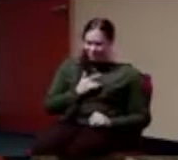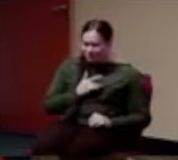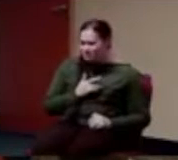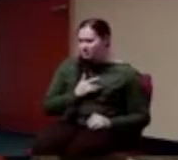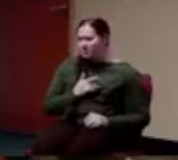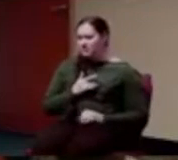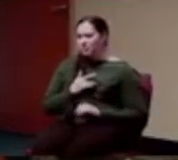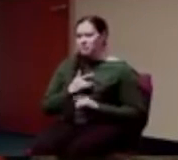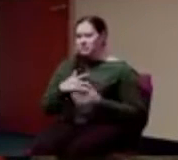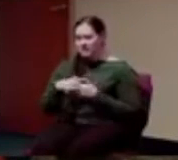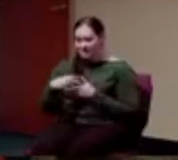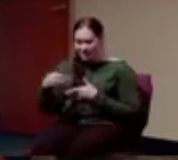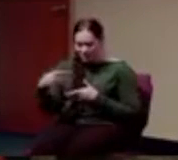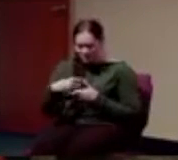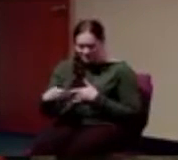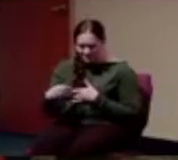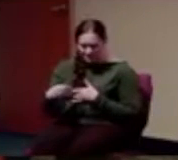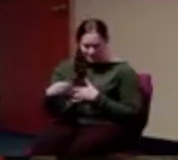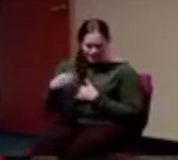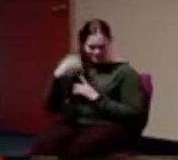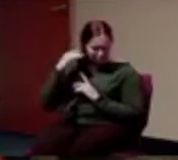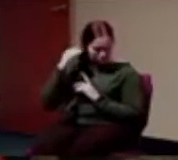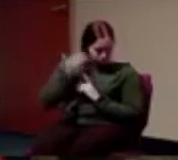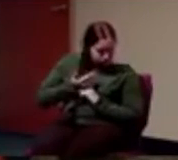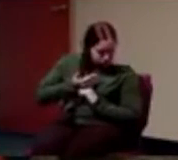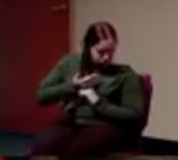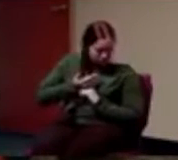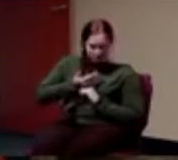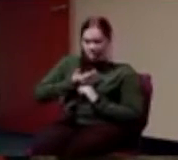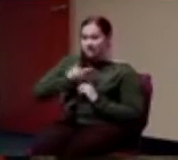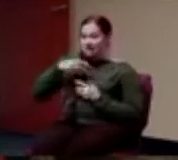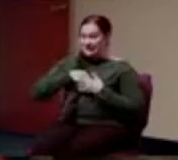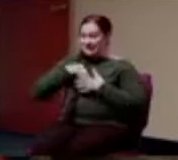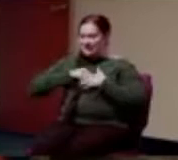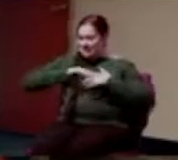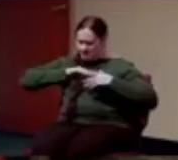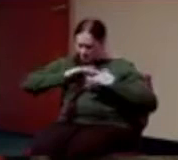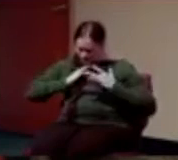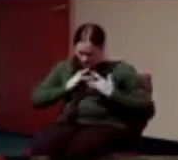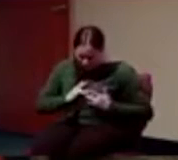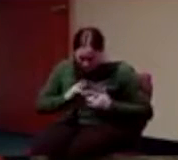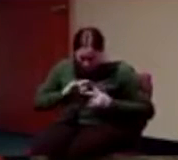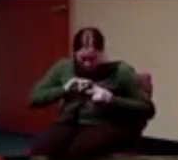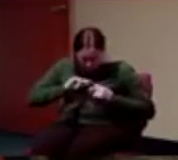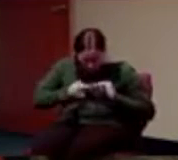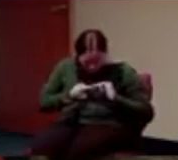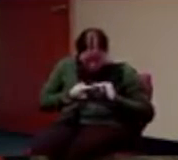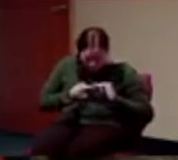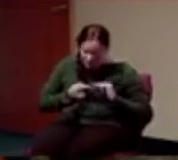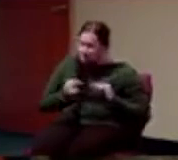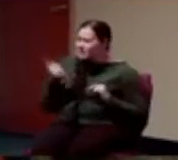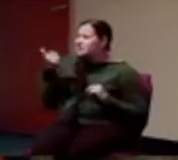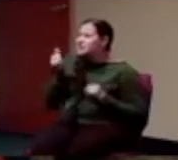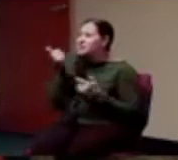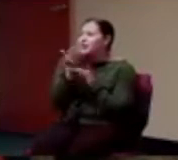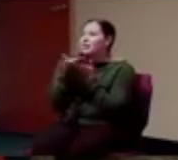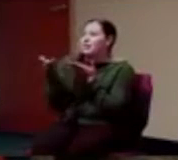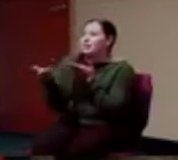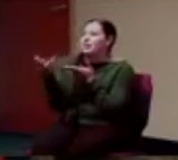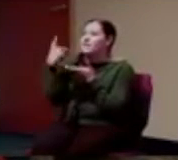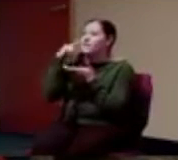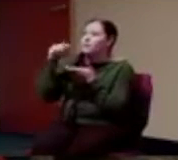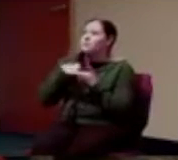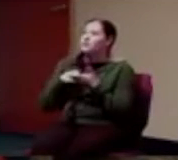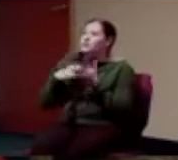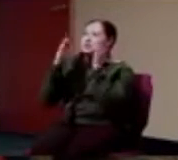the outside, but inside they are hurting, they are questioning, they're wondering, is there anything out there for me? Is there hope